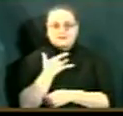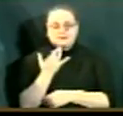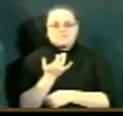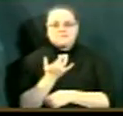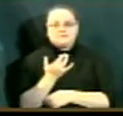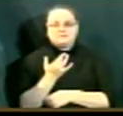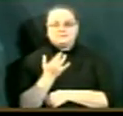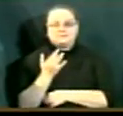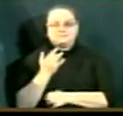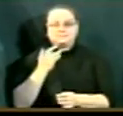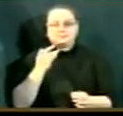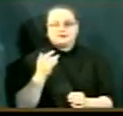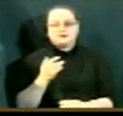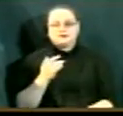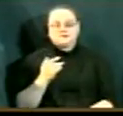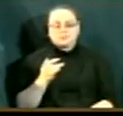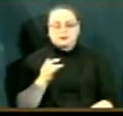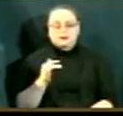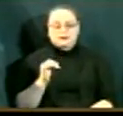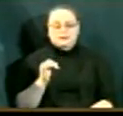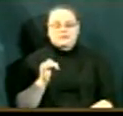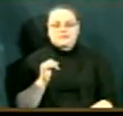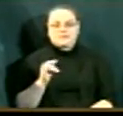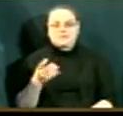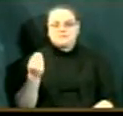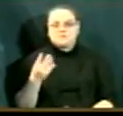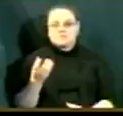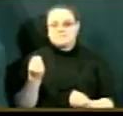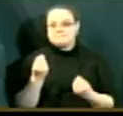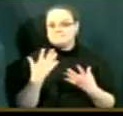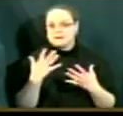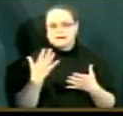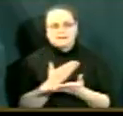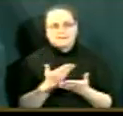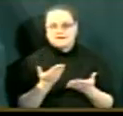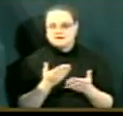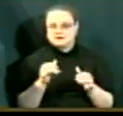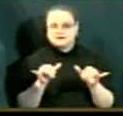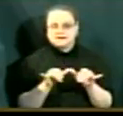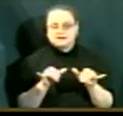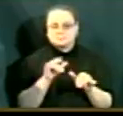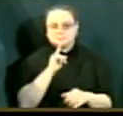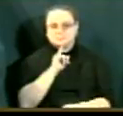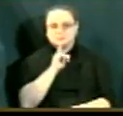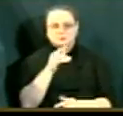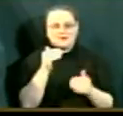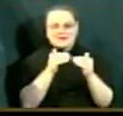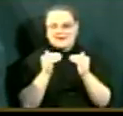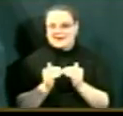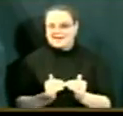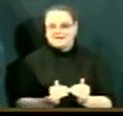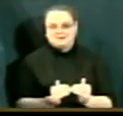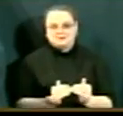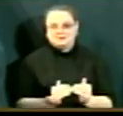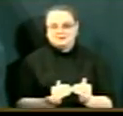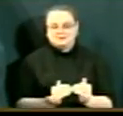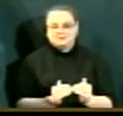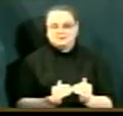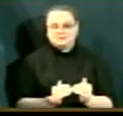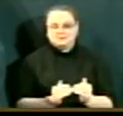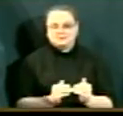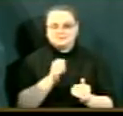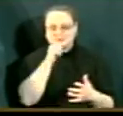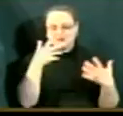that they've been told multiple things. The standards don't really line up with, they